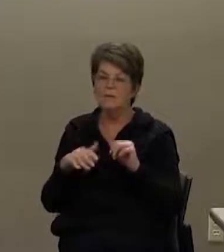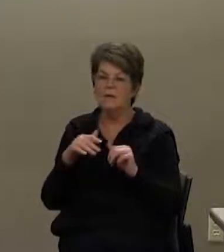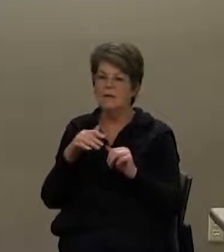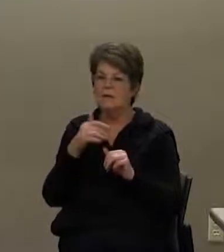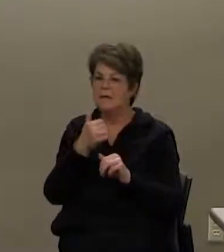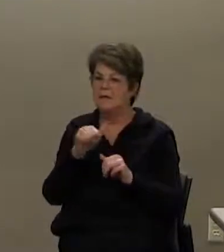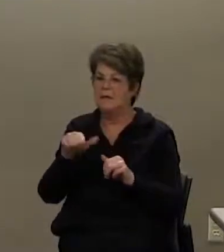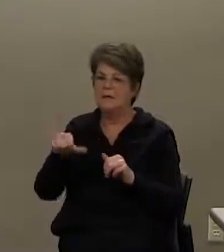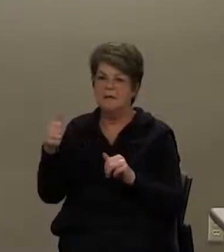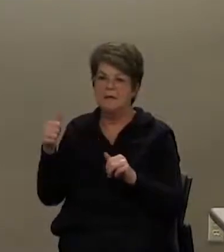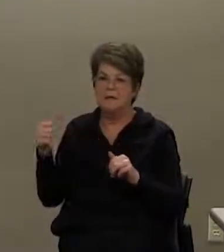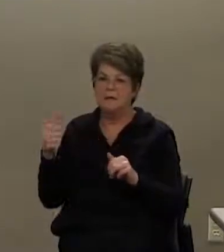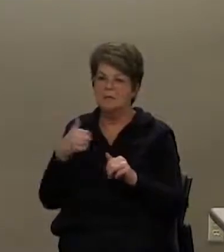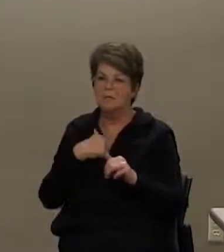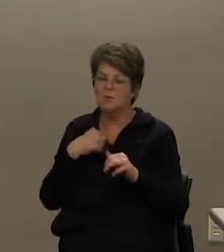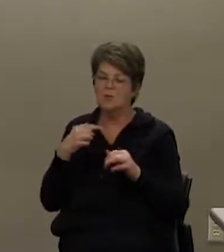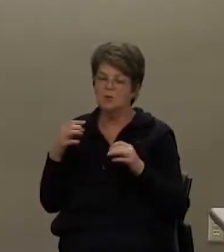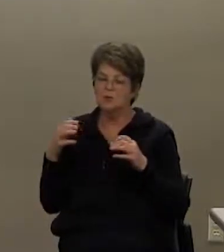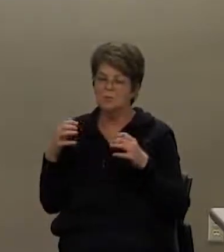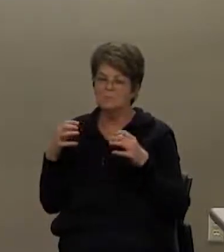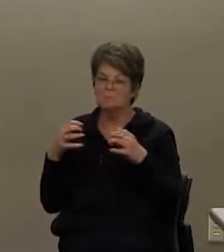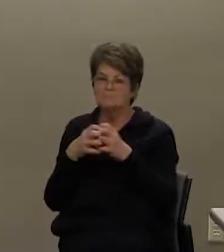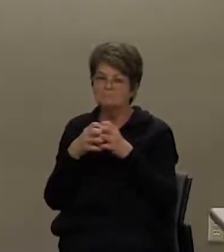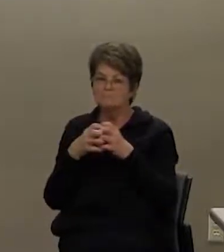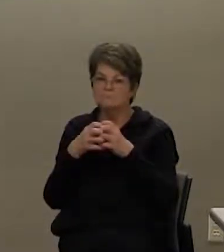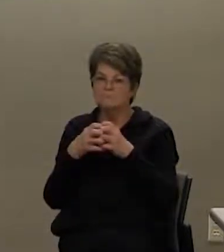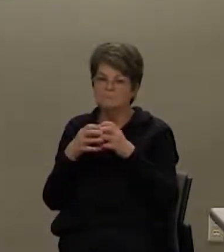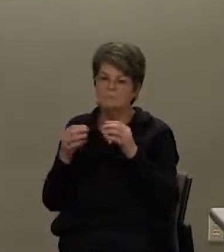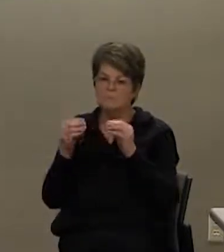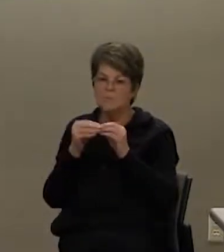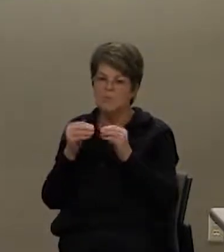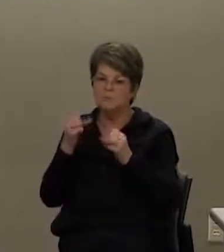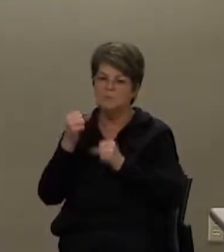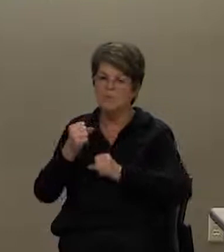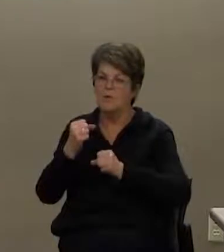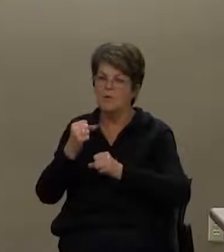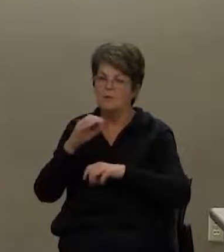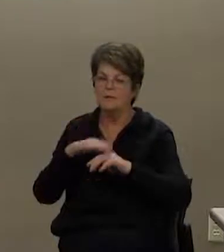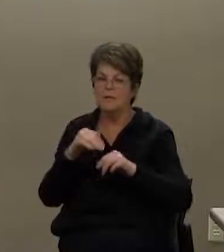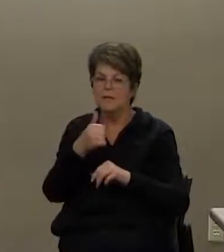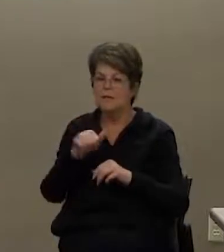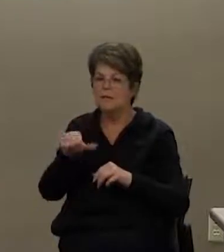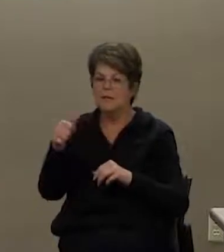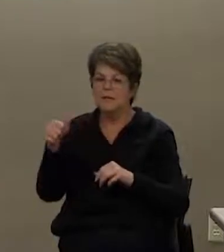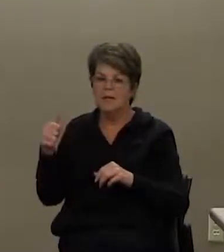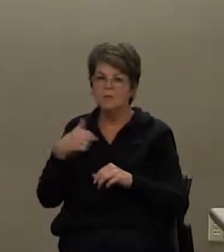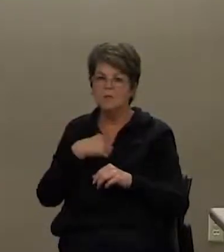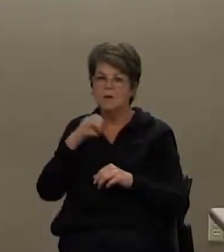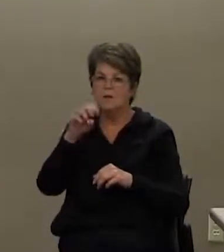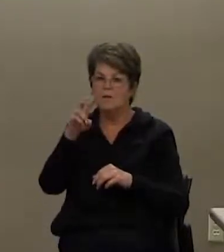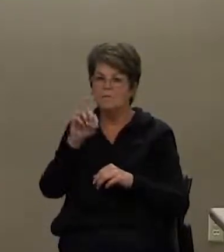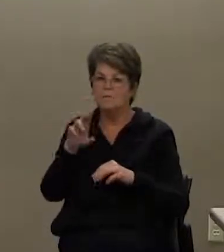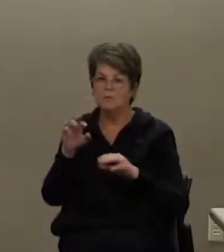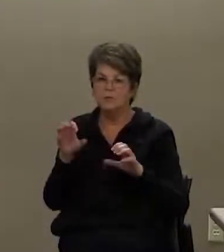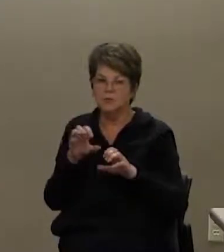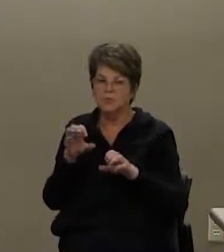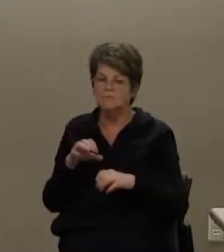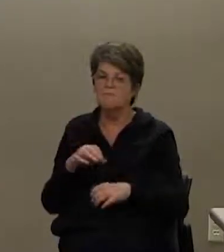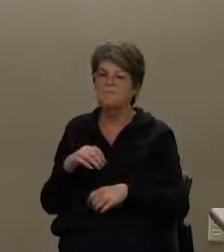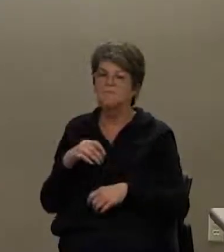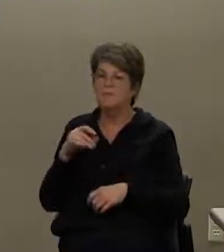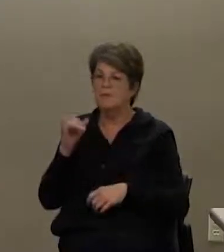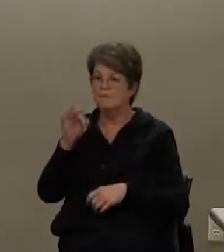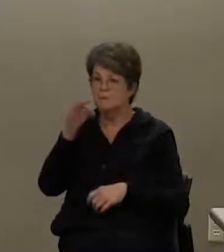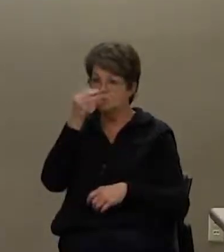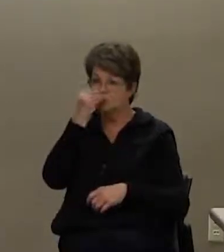had. I think we're sticking together. I think we're coming together more than any other thing we've ever had. And I would argue, if you